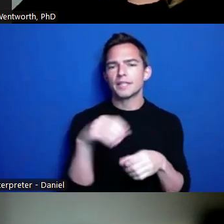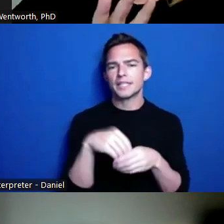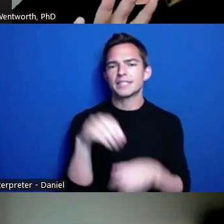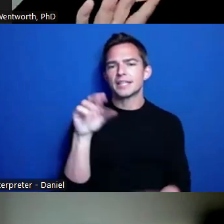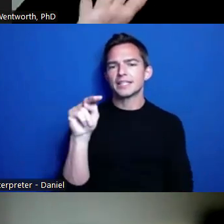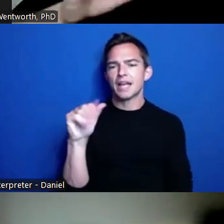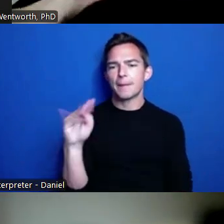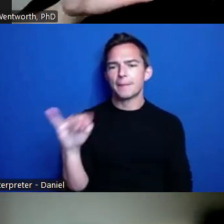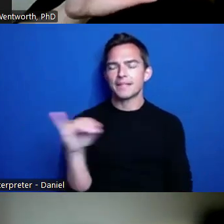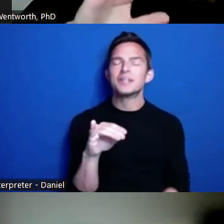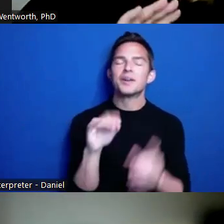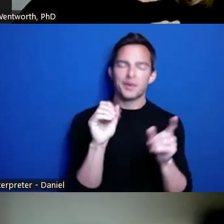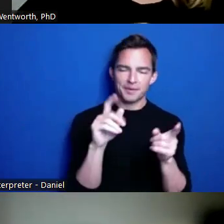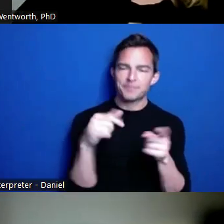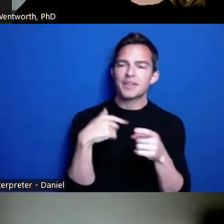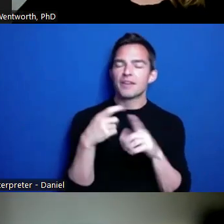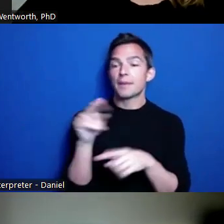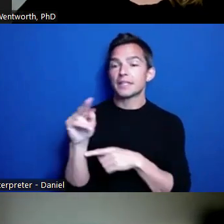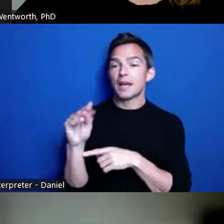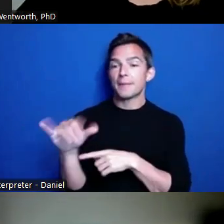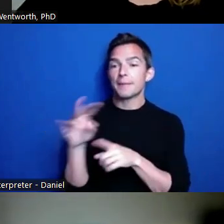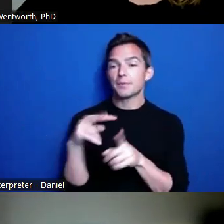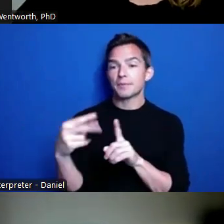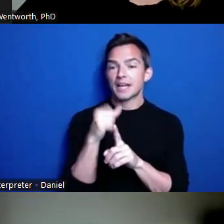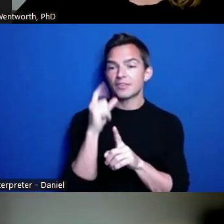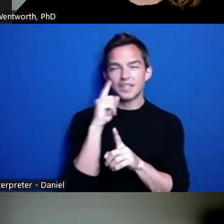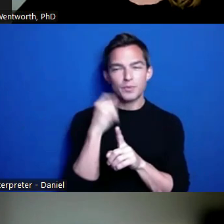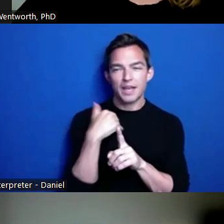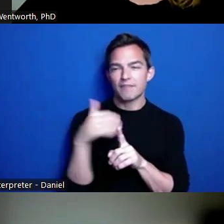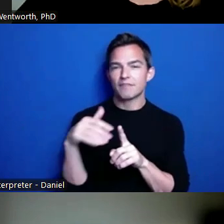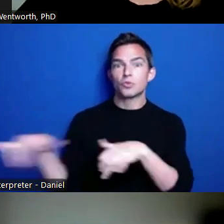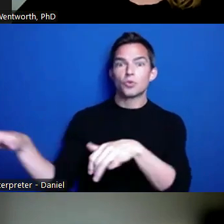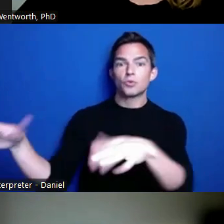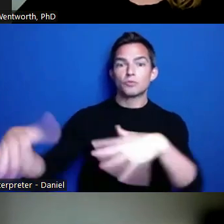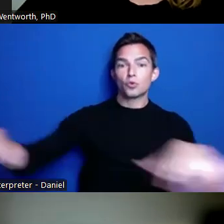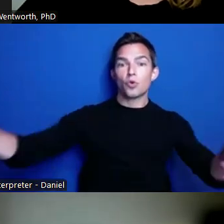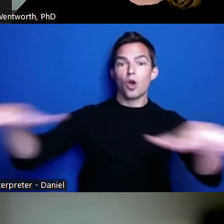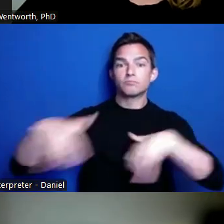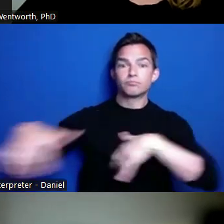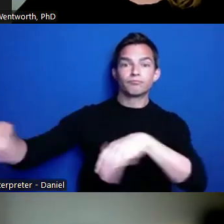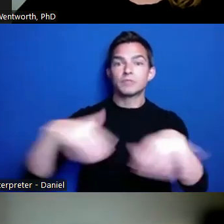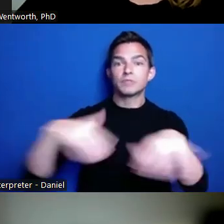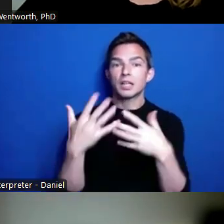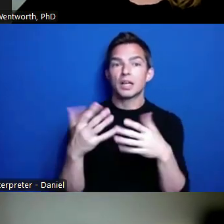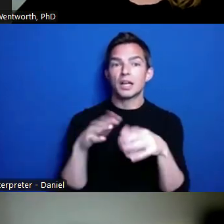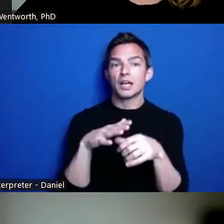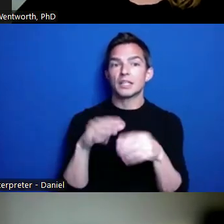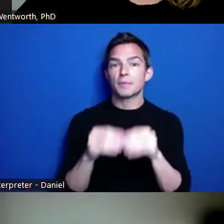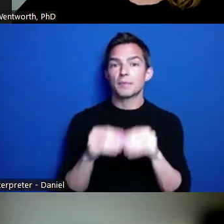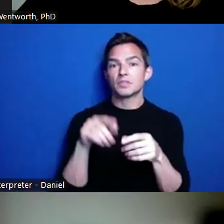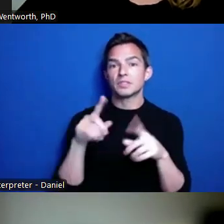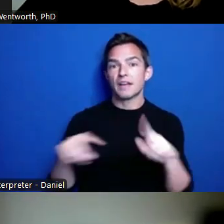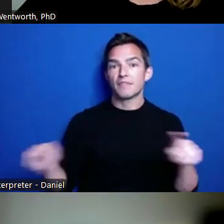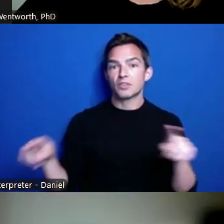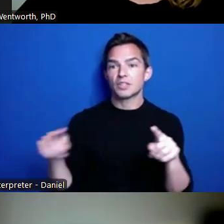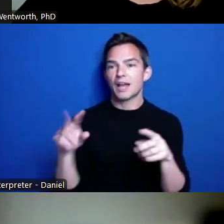So I'm going to go ahead and say from the NAMI standpoint, I don't think we have across the Alliance the numbers of diverse employees across all of our affiliates. I'm looking